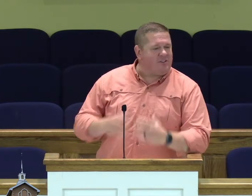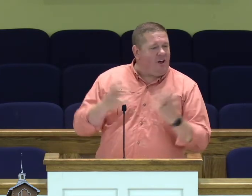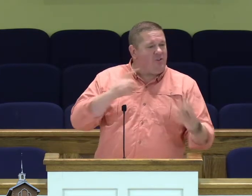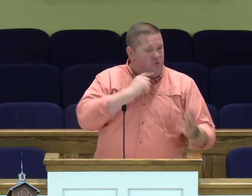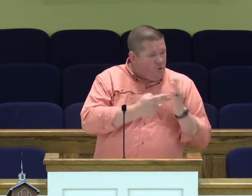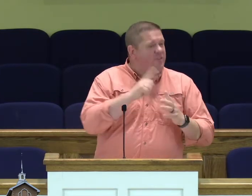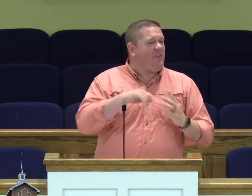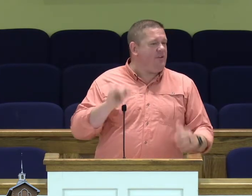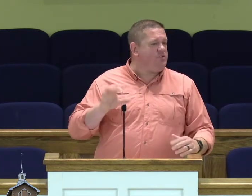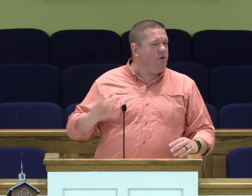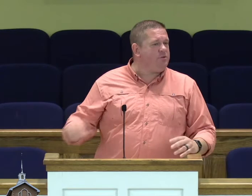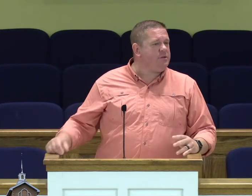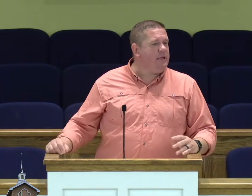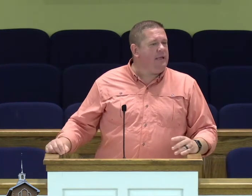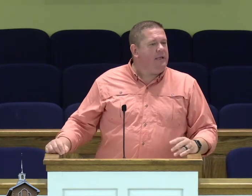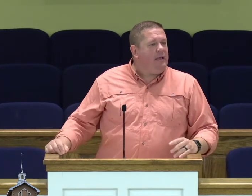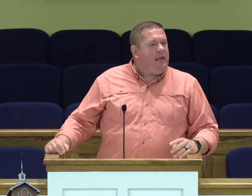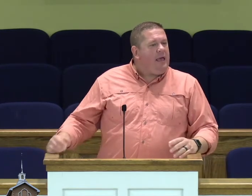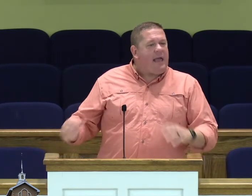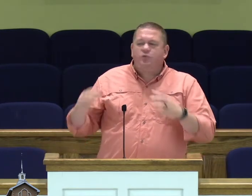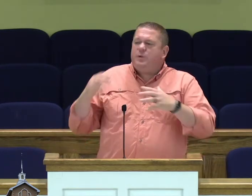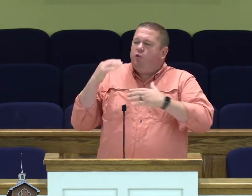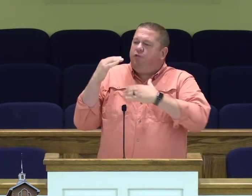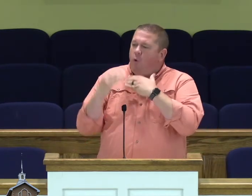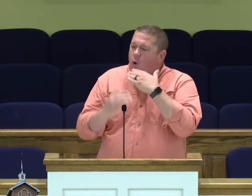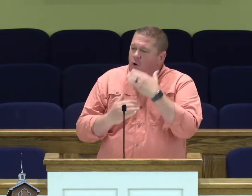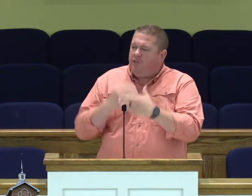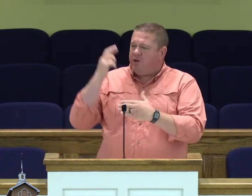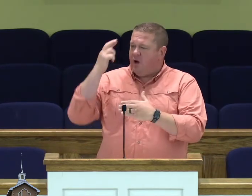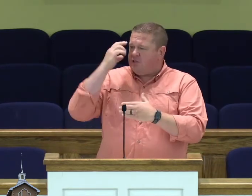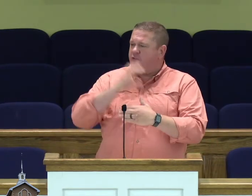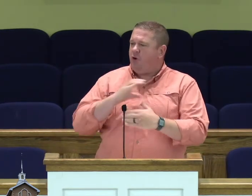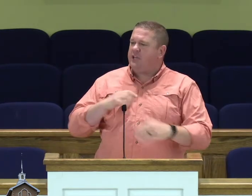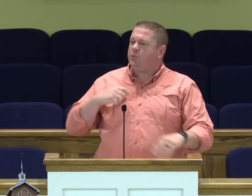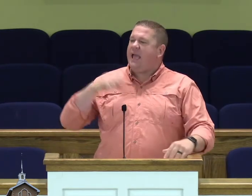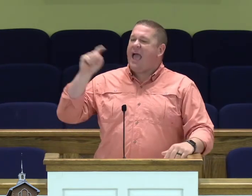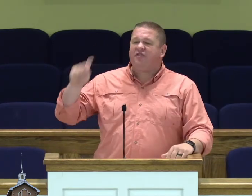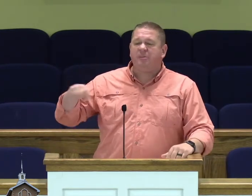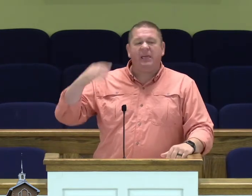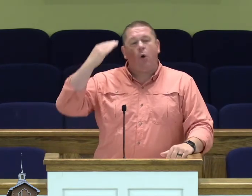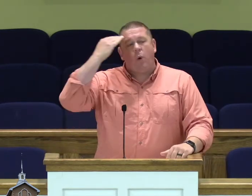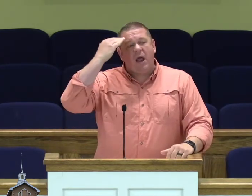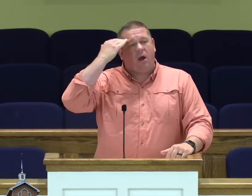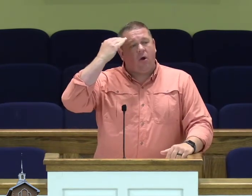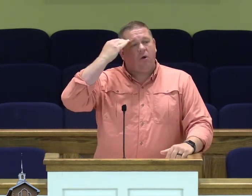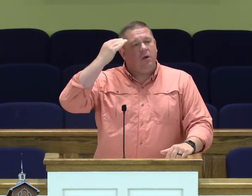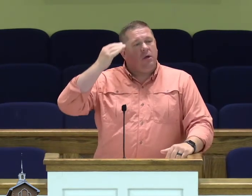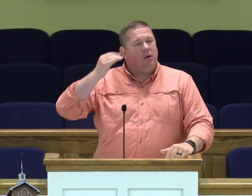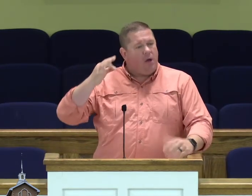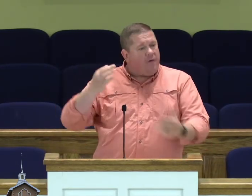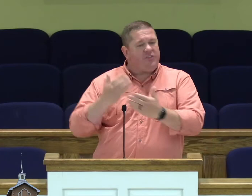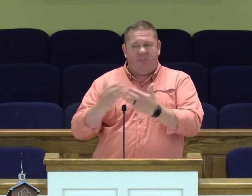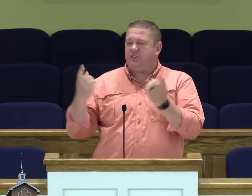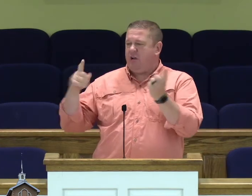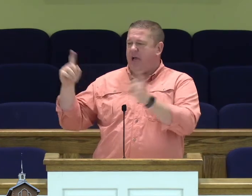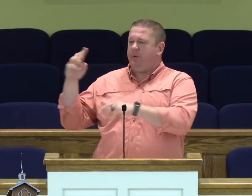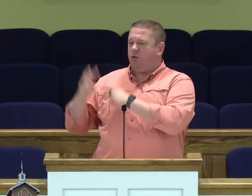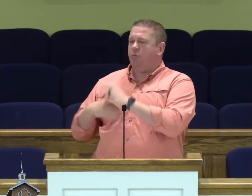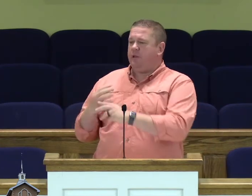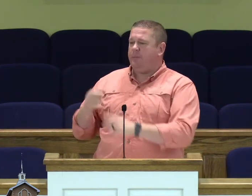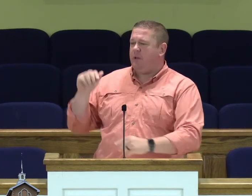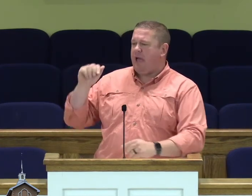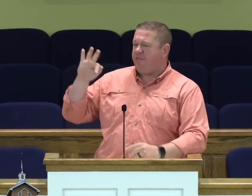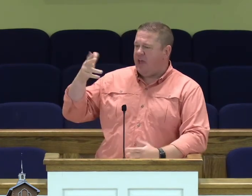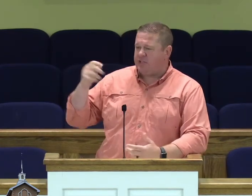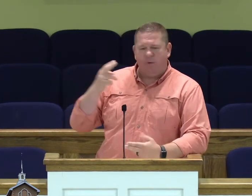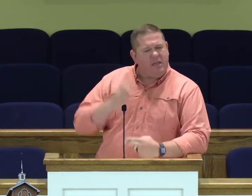There's a lot of truth to that, church. And as we move forward for the cause of Christ, we have to be aware of the things that are happening globally.